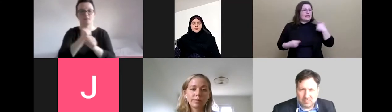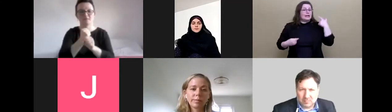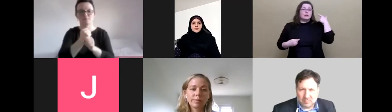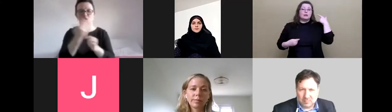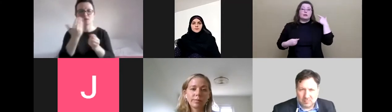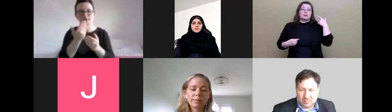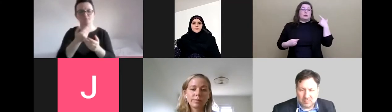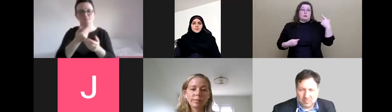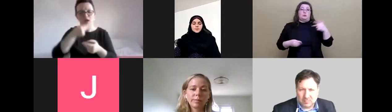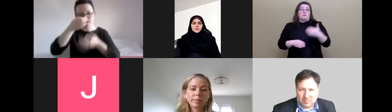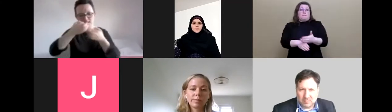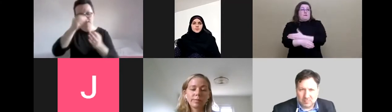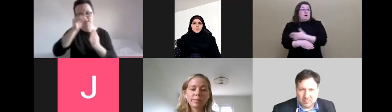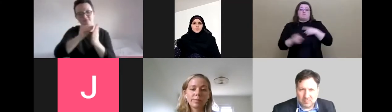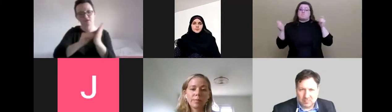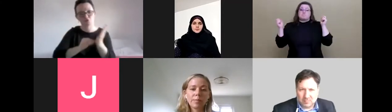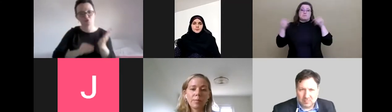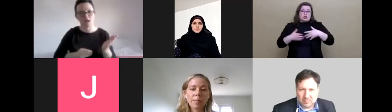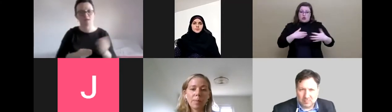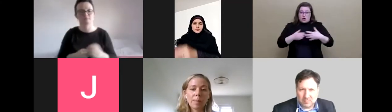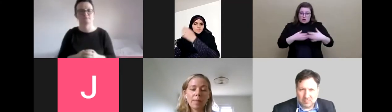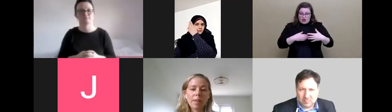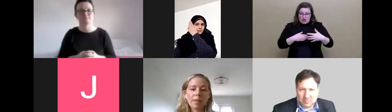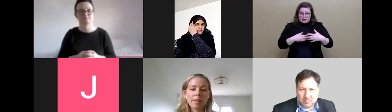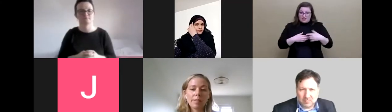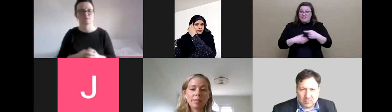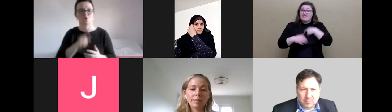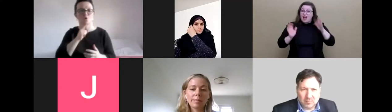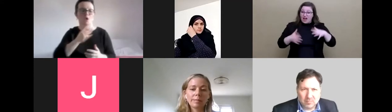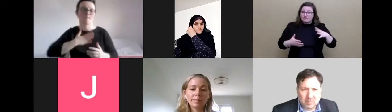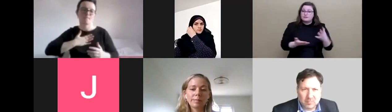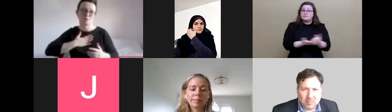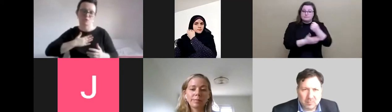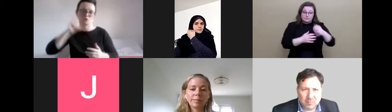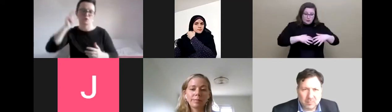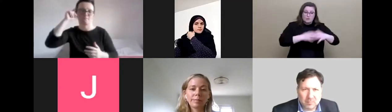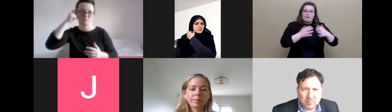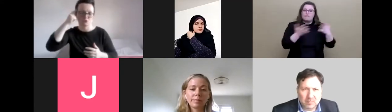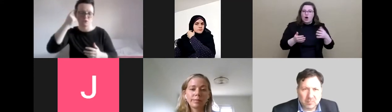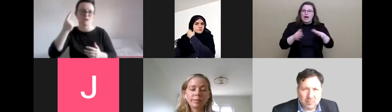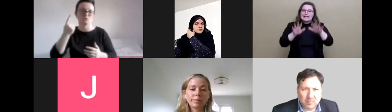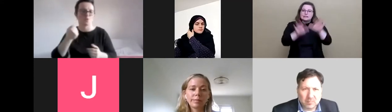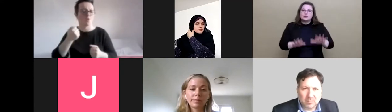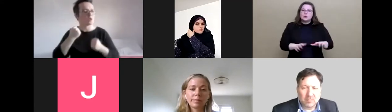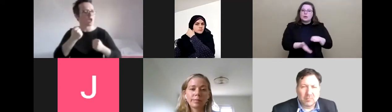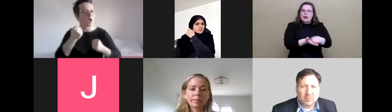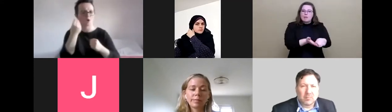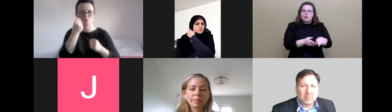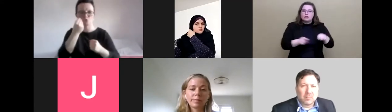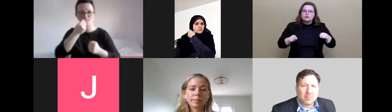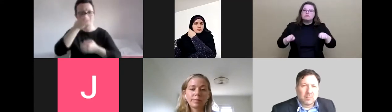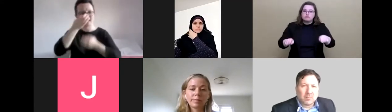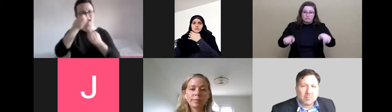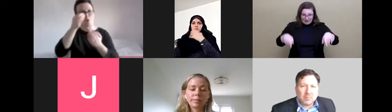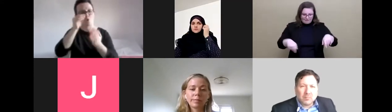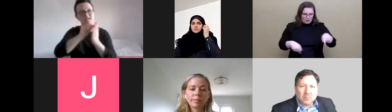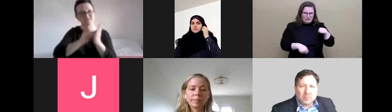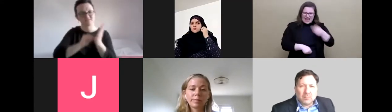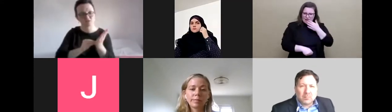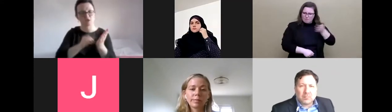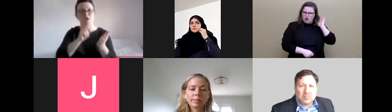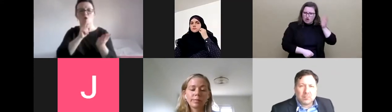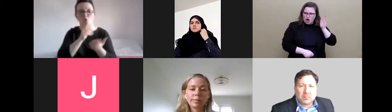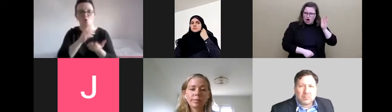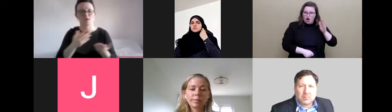able to develop, for example, an alternative report. which is a very good report in our